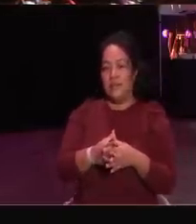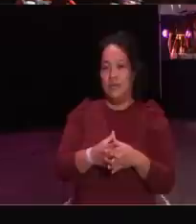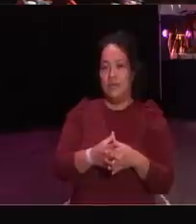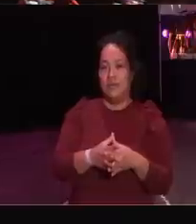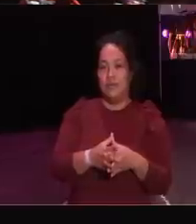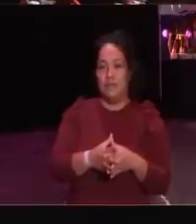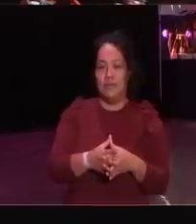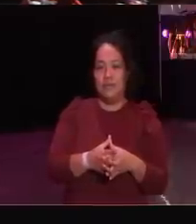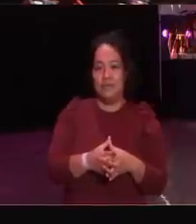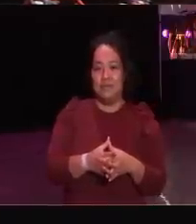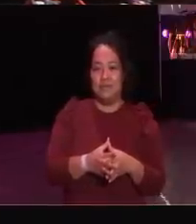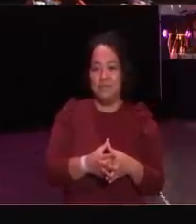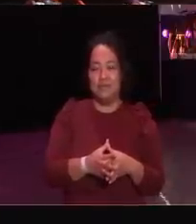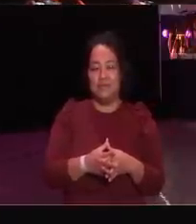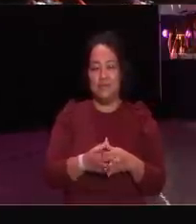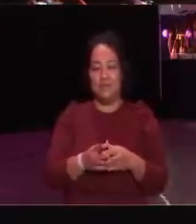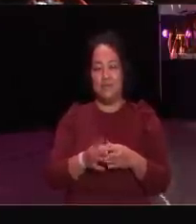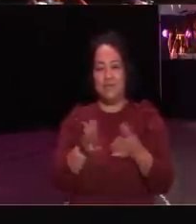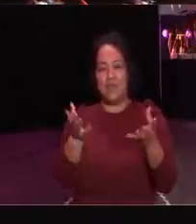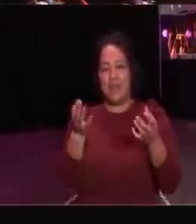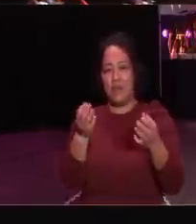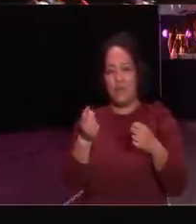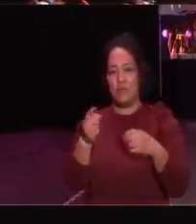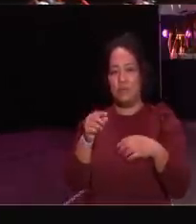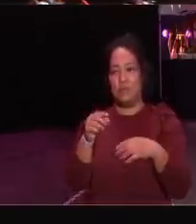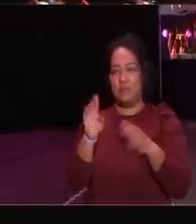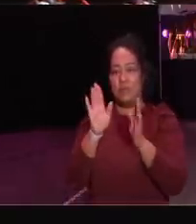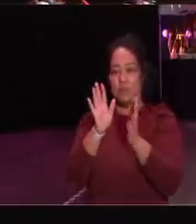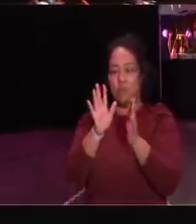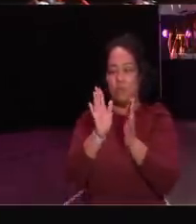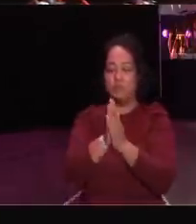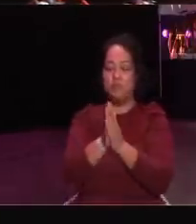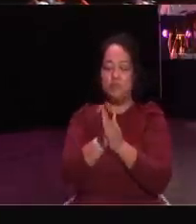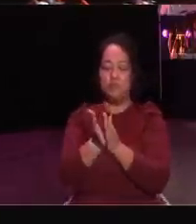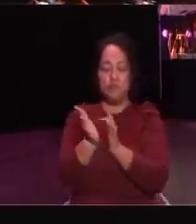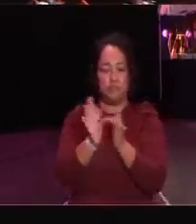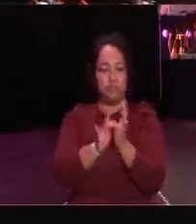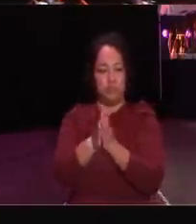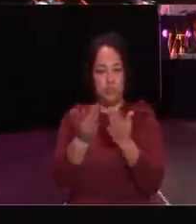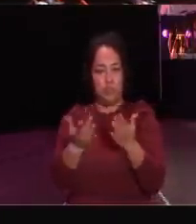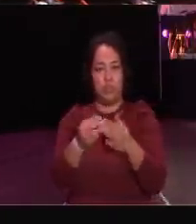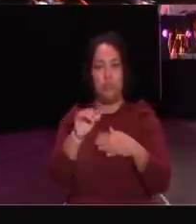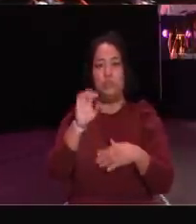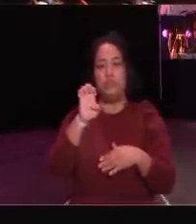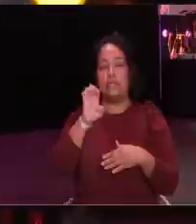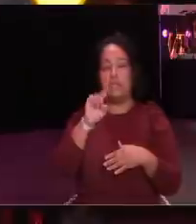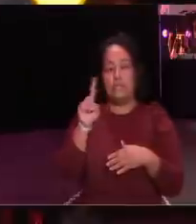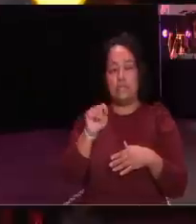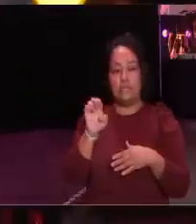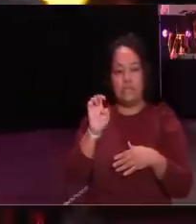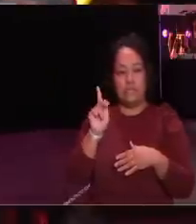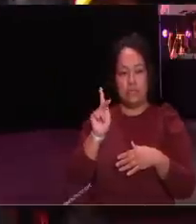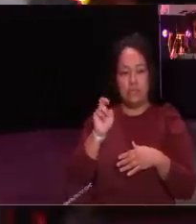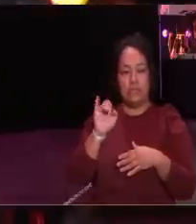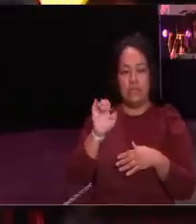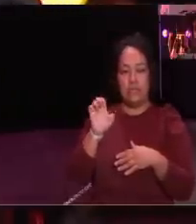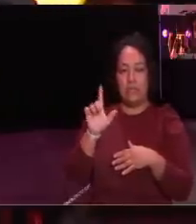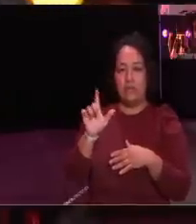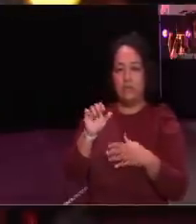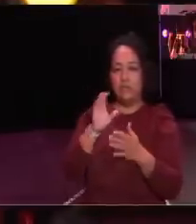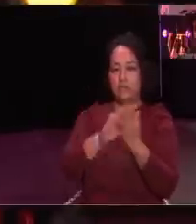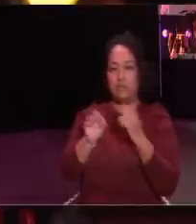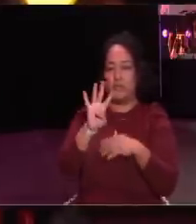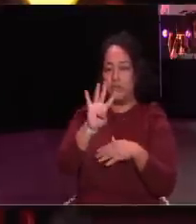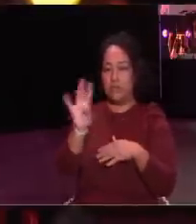Los voy a llevar al libro de Ezequiel. I want to take you to the book of Ezekiel. Capítulo 47. Chapter 47. He